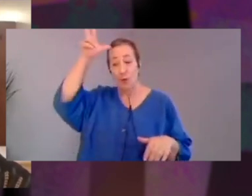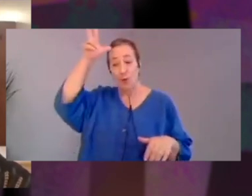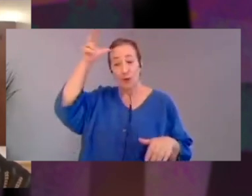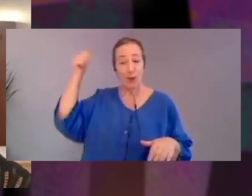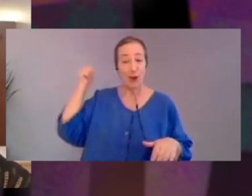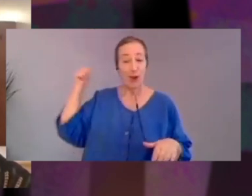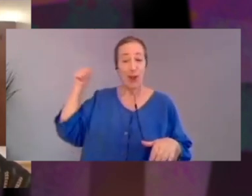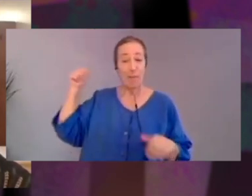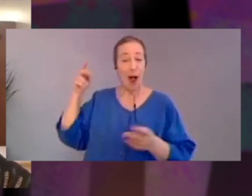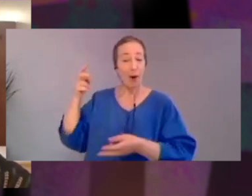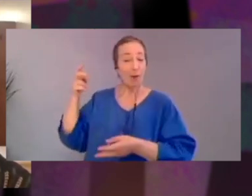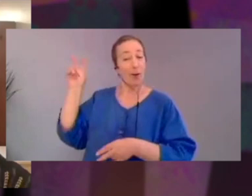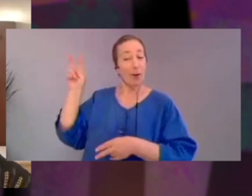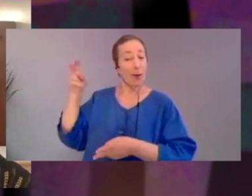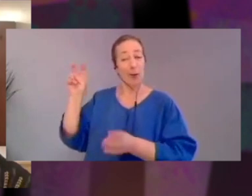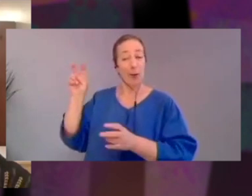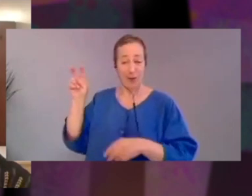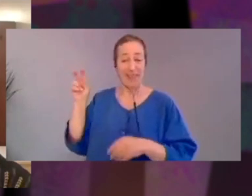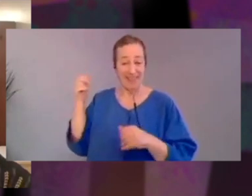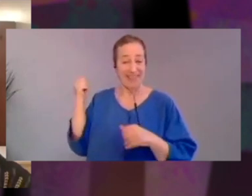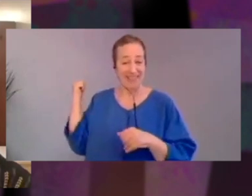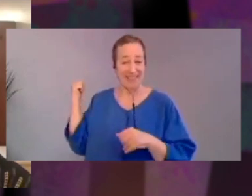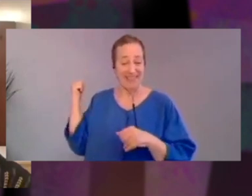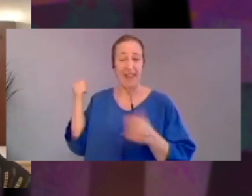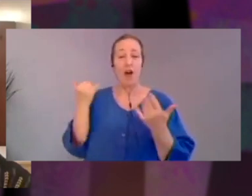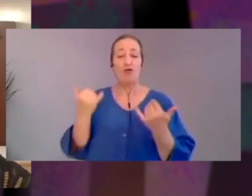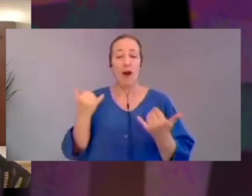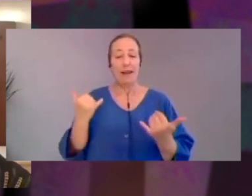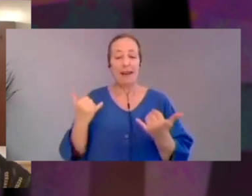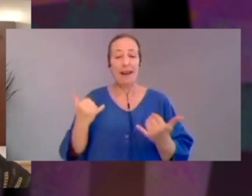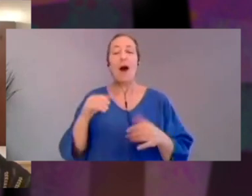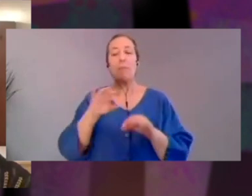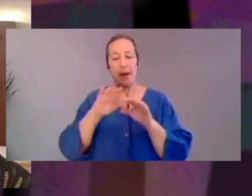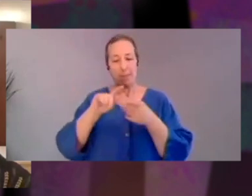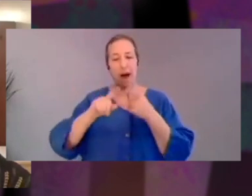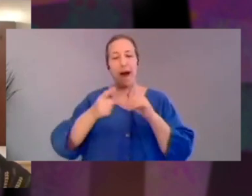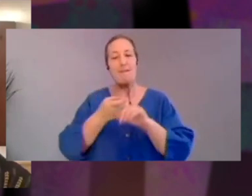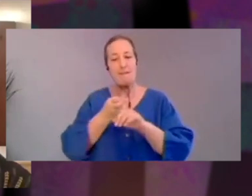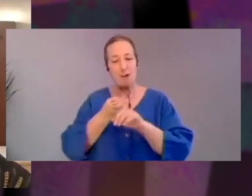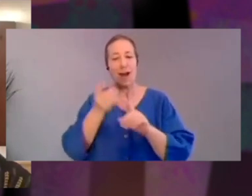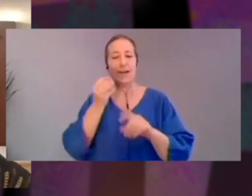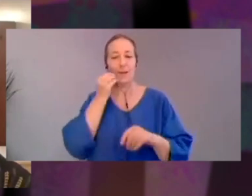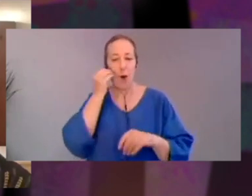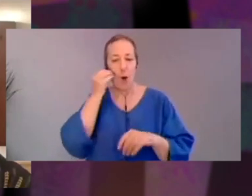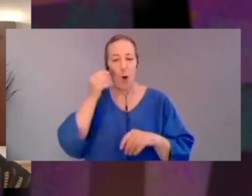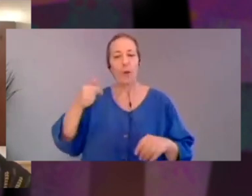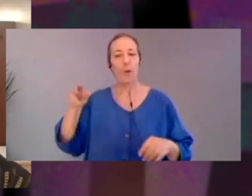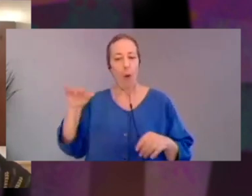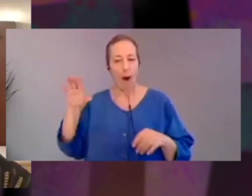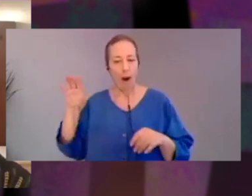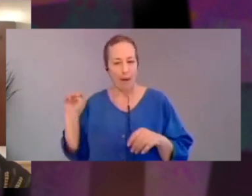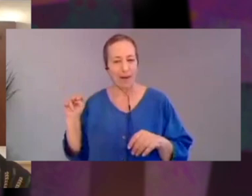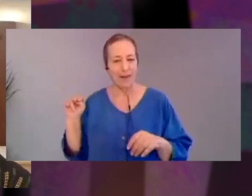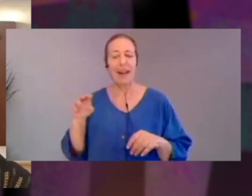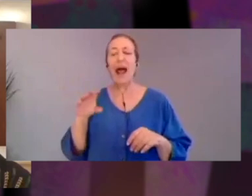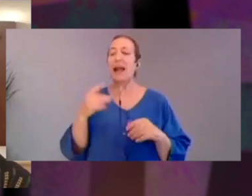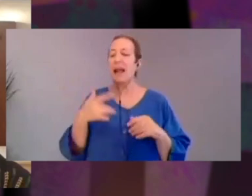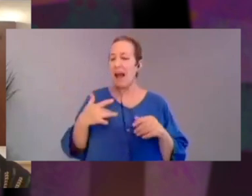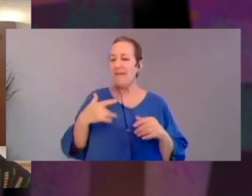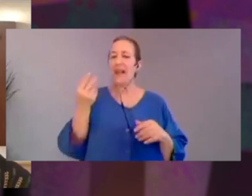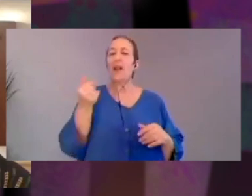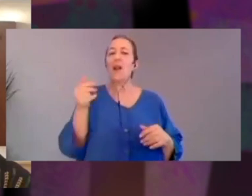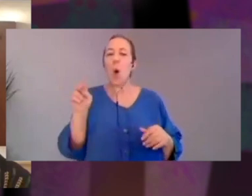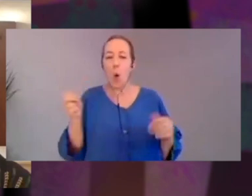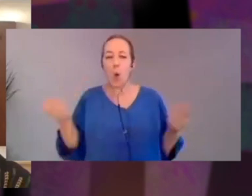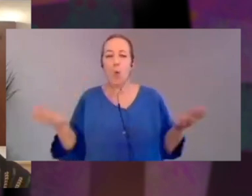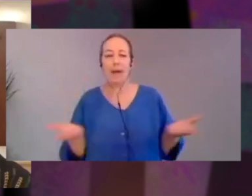Wuhan, in my friend's home, and I feel at home here. And it's the land that my father grew